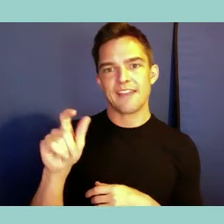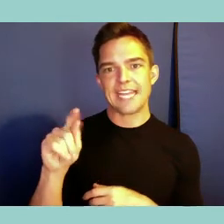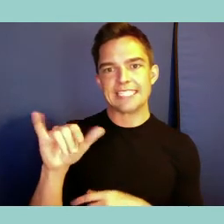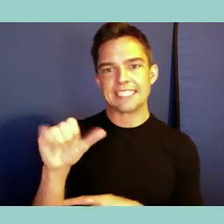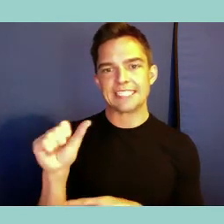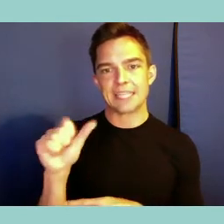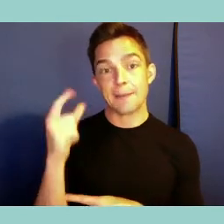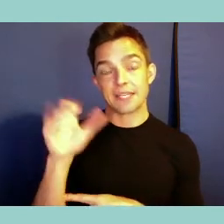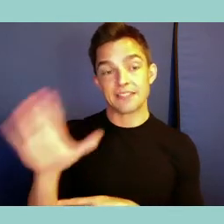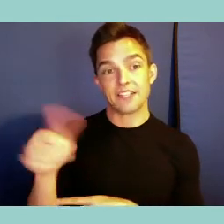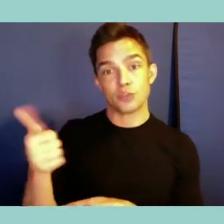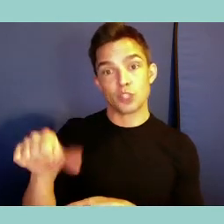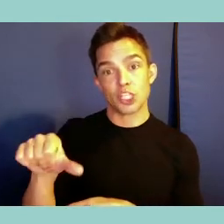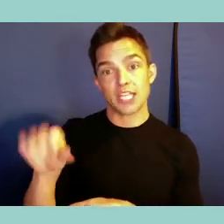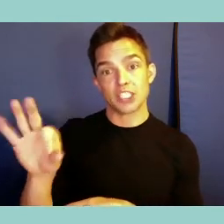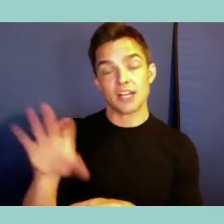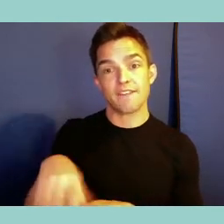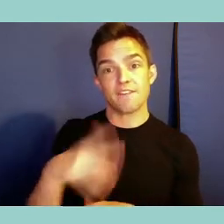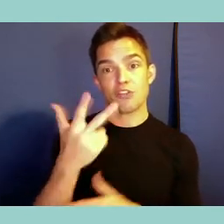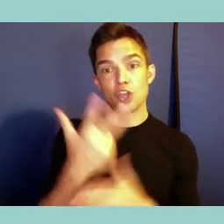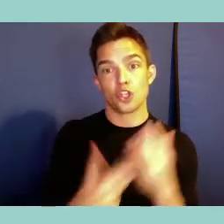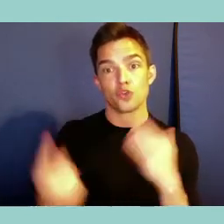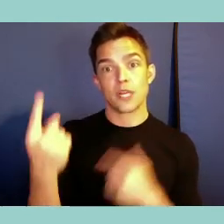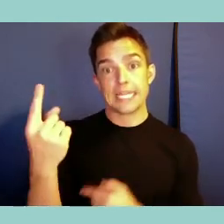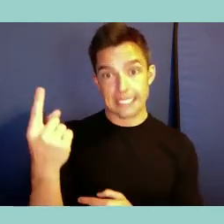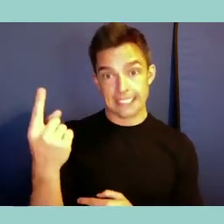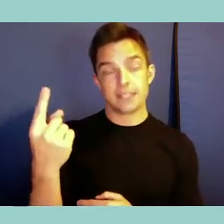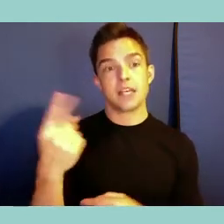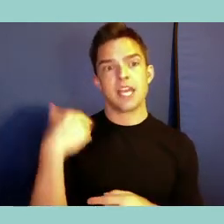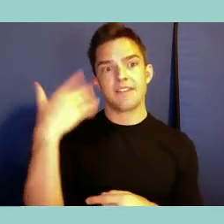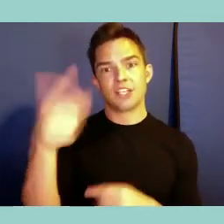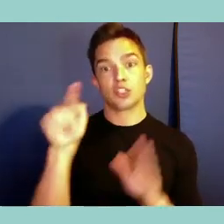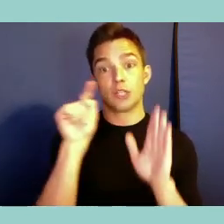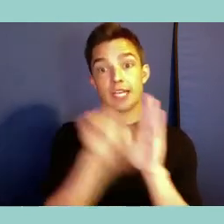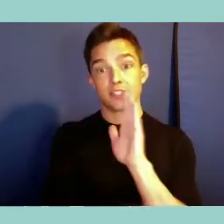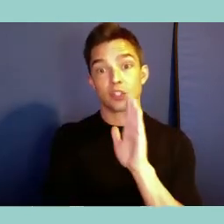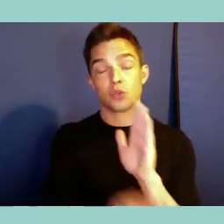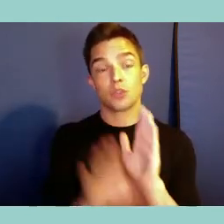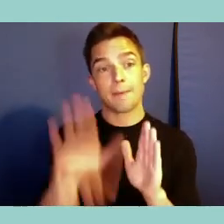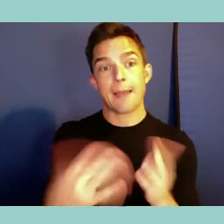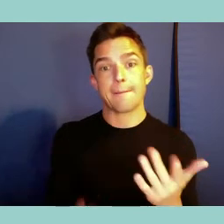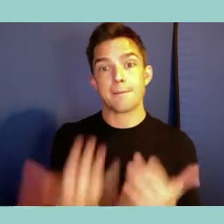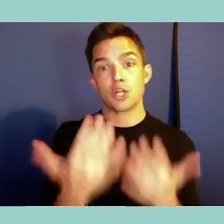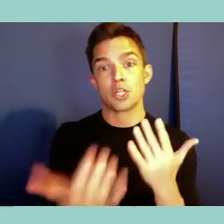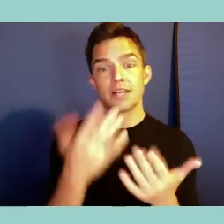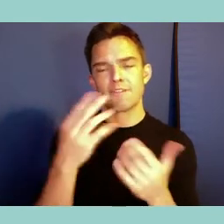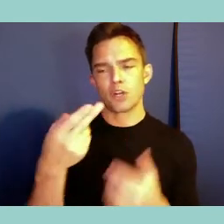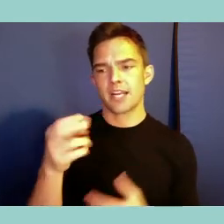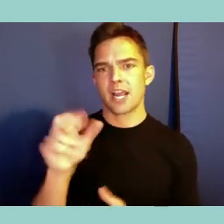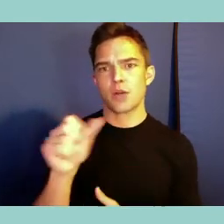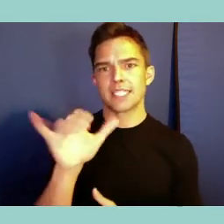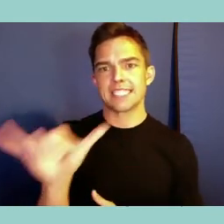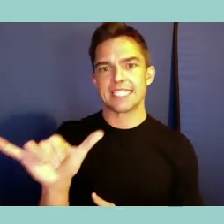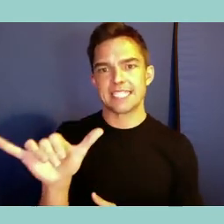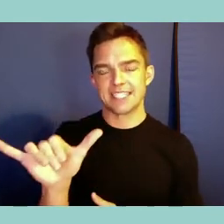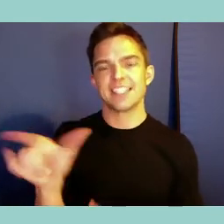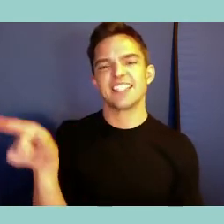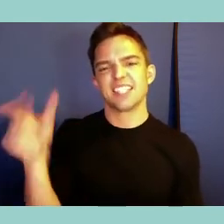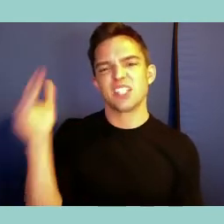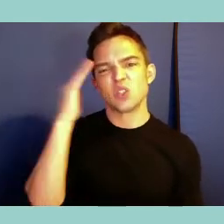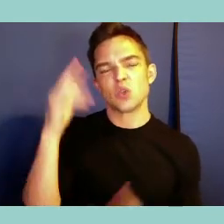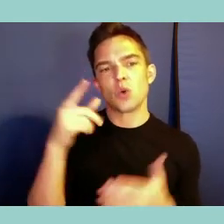of his rejection of the Trinity and eventual execution by burning for heresy, knew